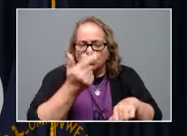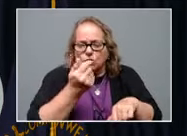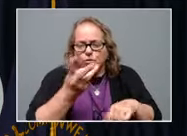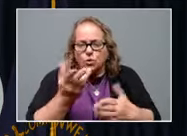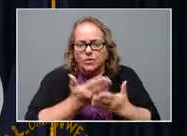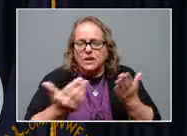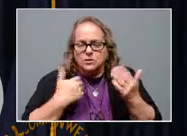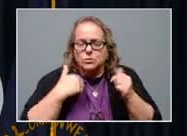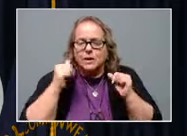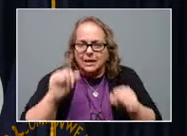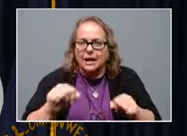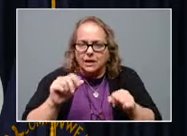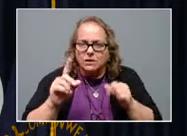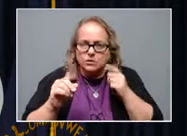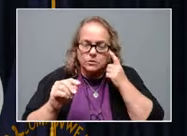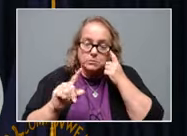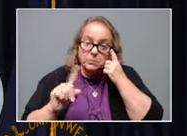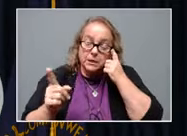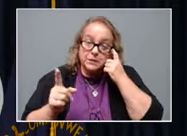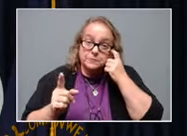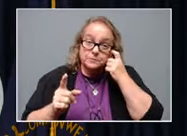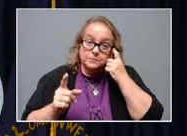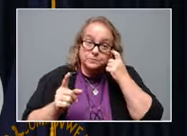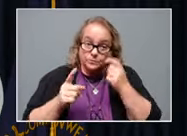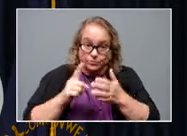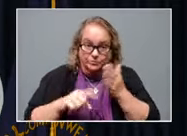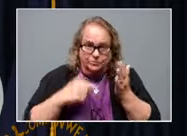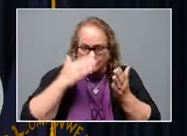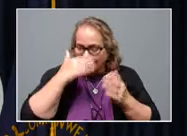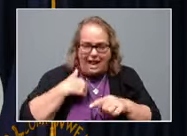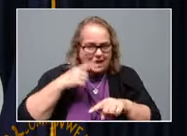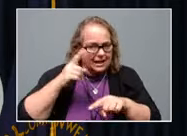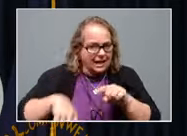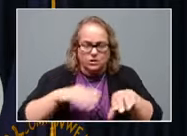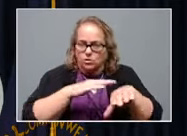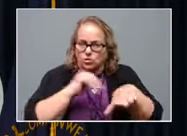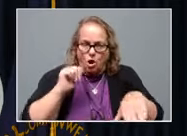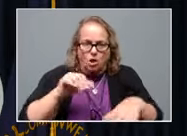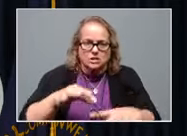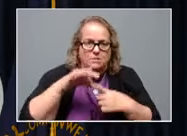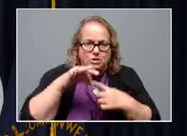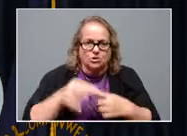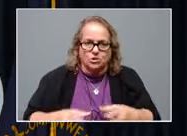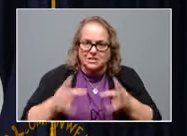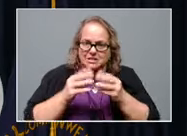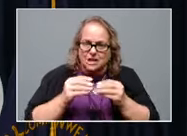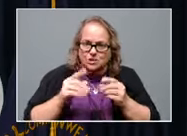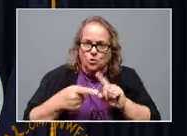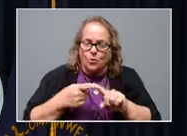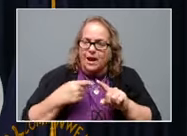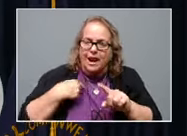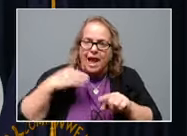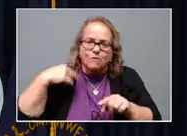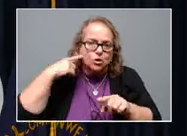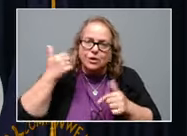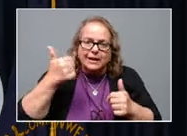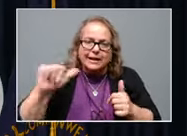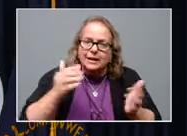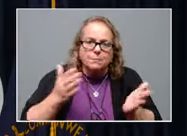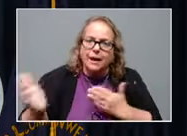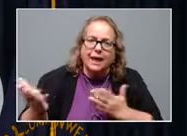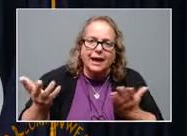But what I know is I can't call a special session when no one's presented me a plan and the dollars that are